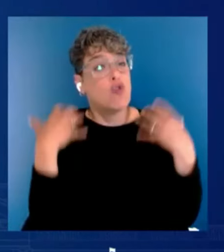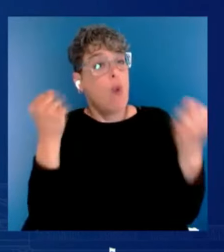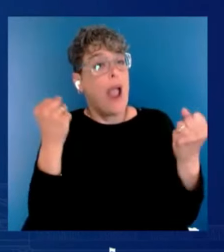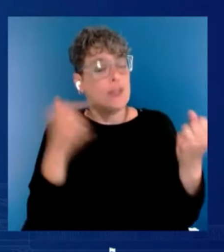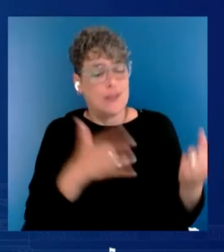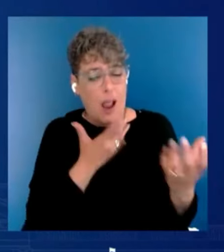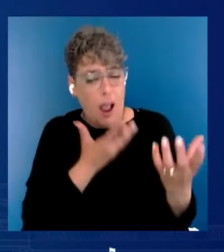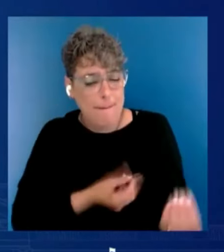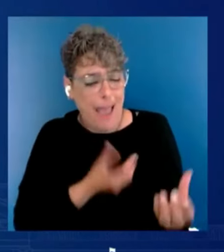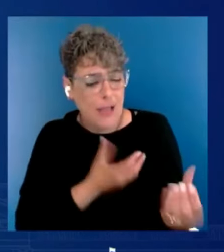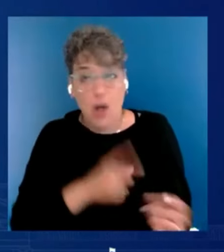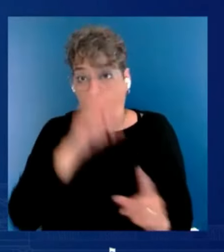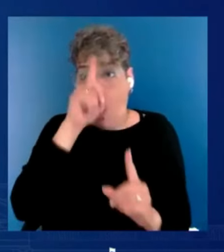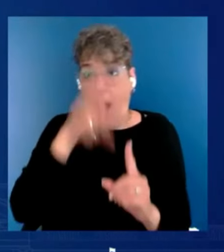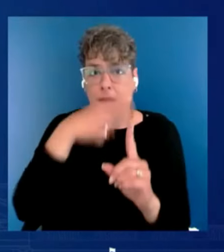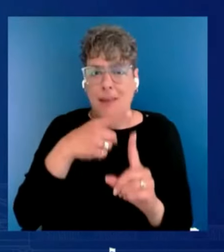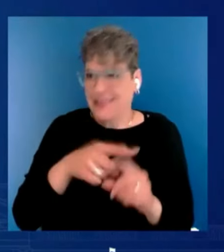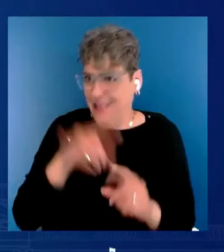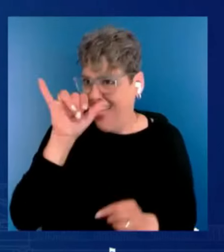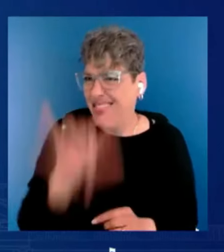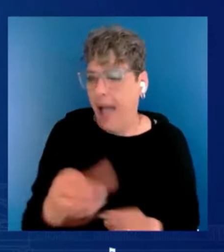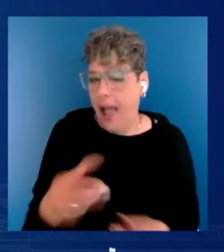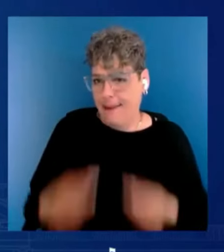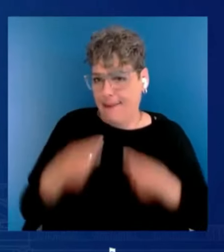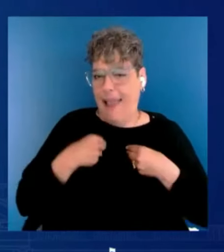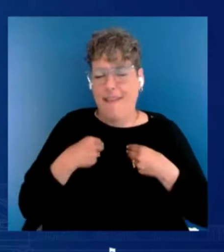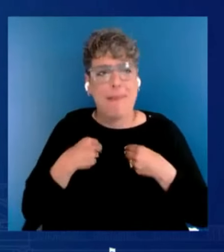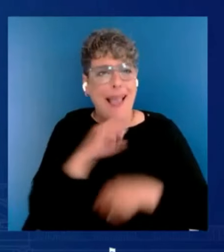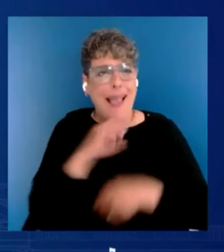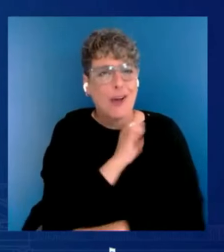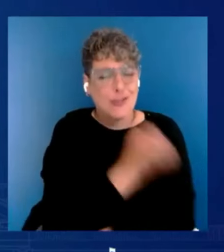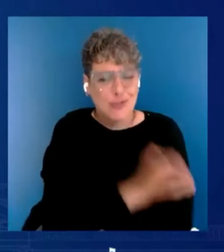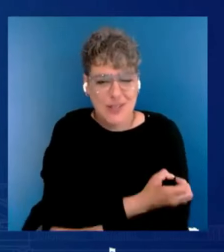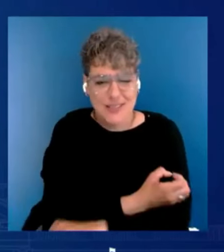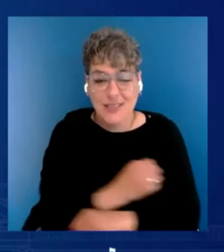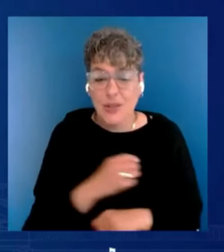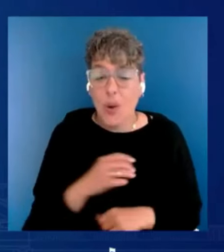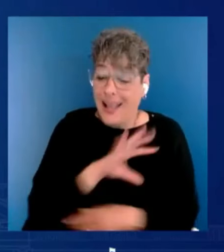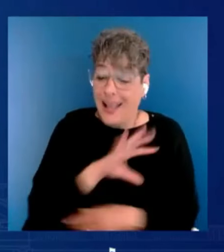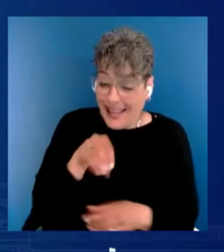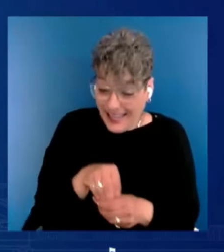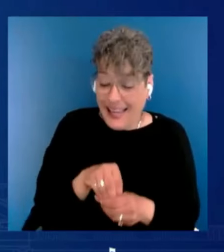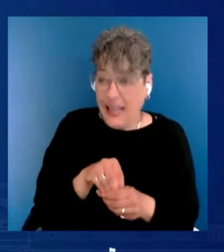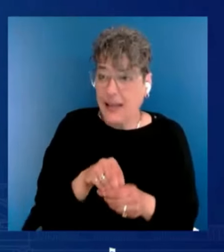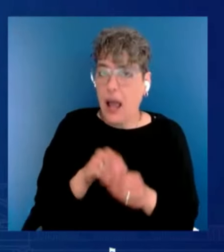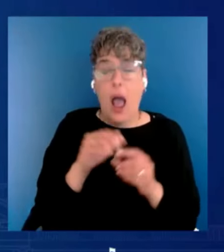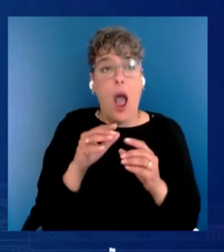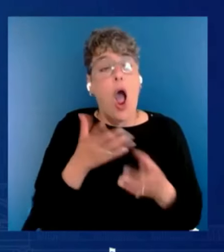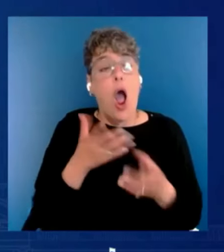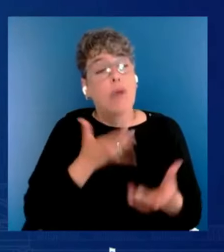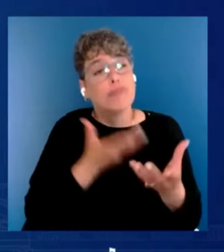dream, my parents believed that in a compassionate America, we all take care of each other. They believed that in a